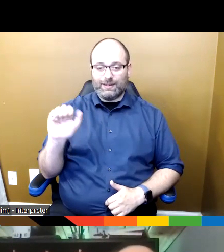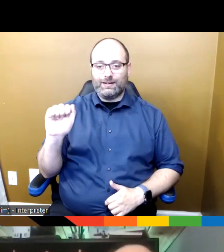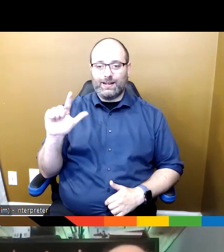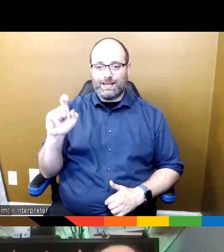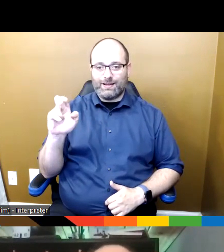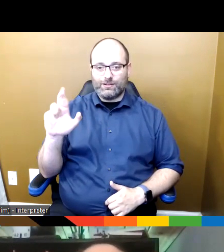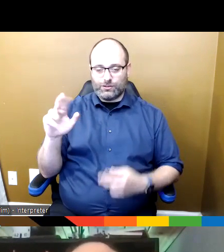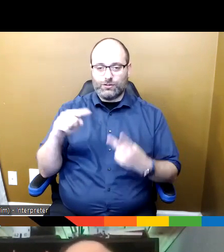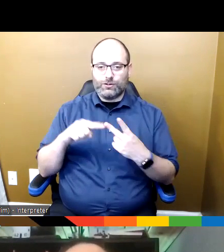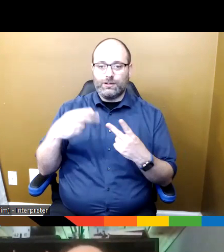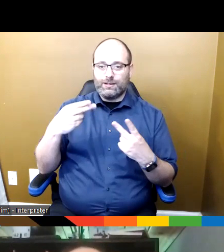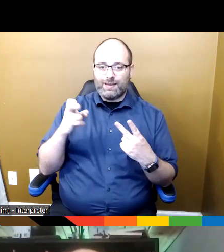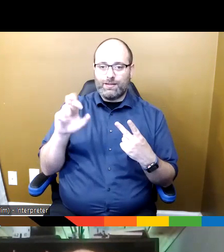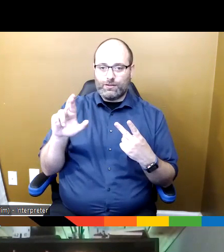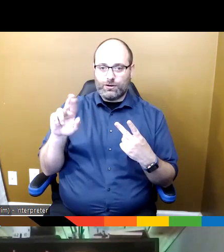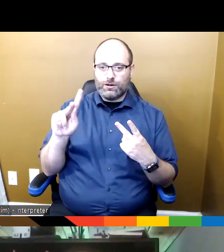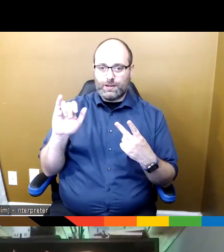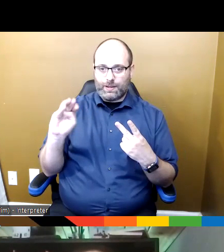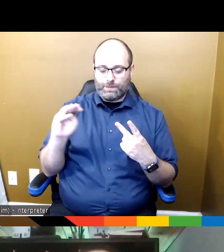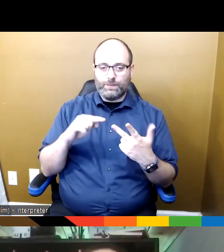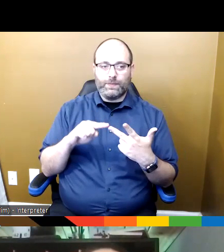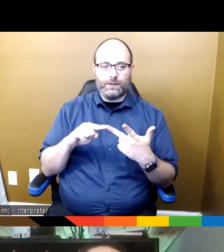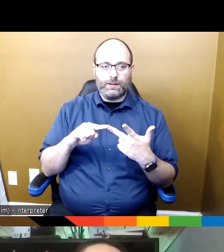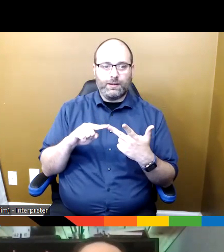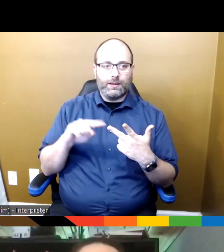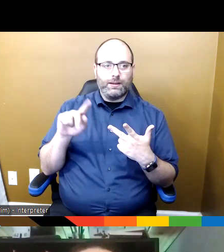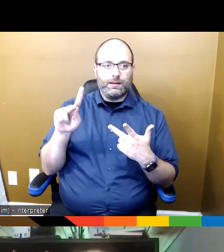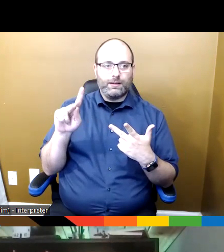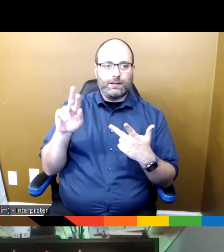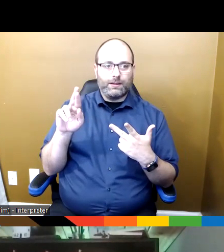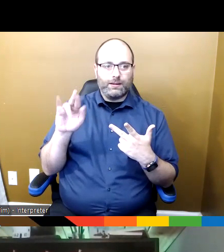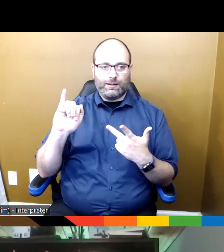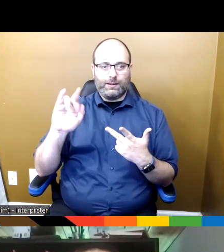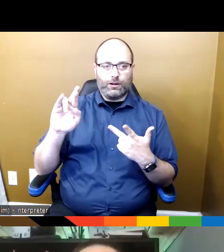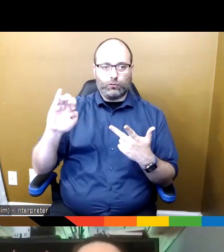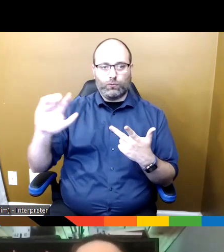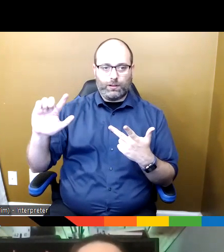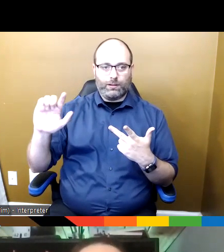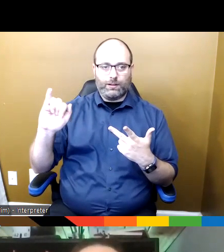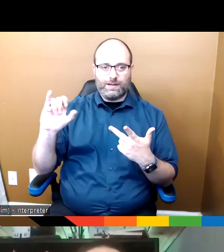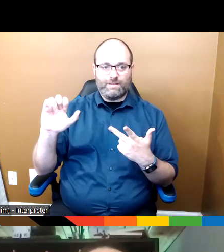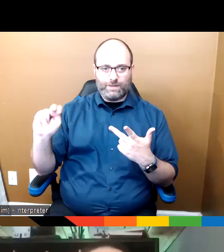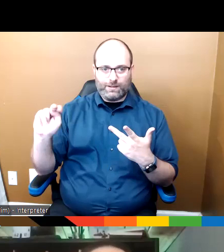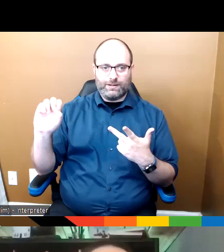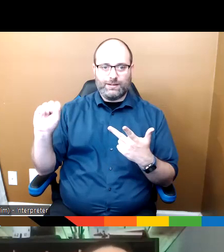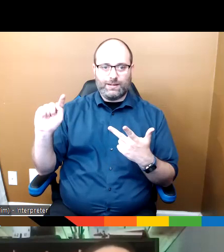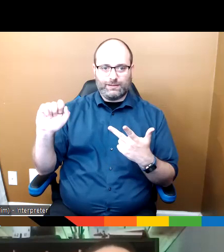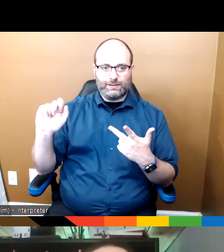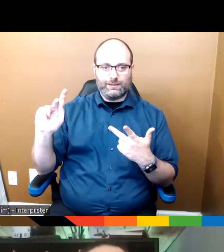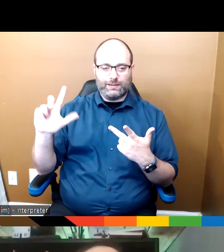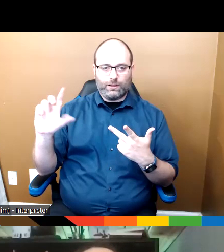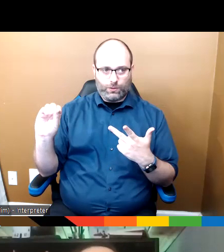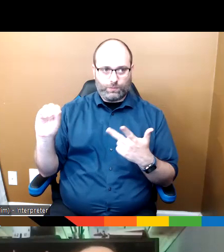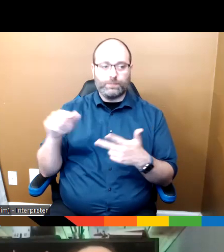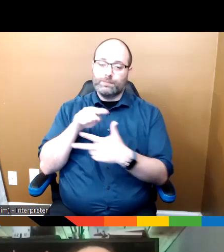Heather Kim, and Kirill Ivan Staklo. And we'll start with Layne, talk a little bit about what Layne does. Layne began